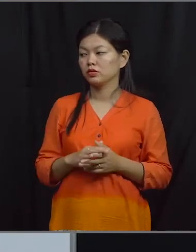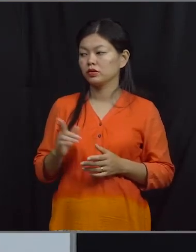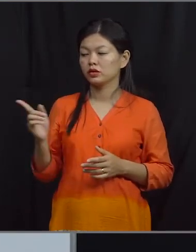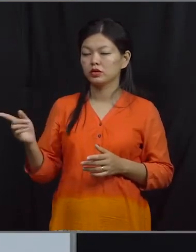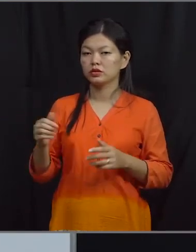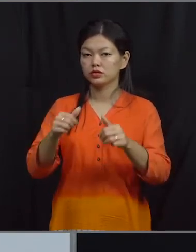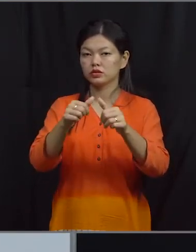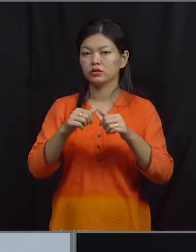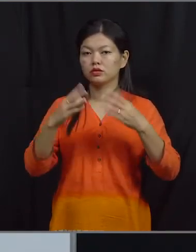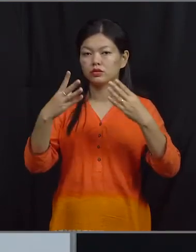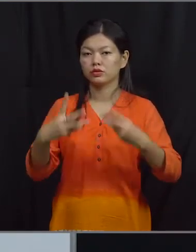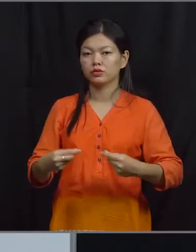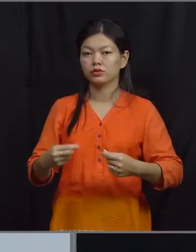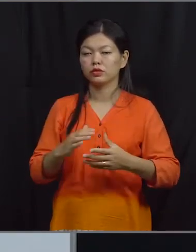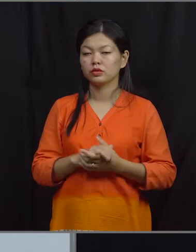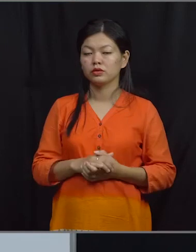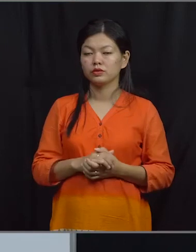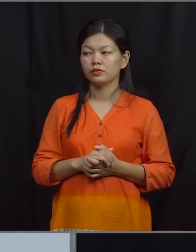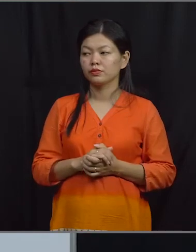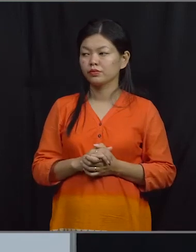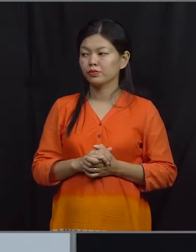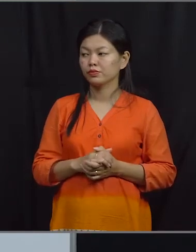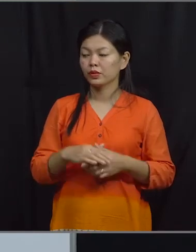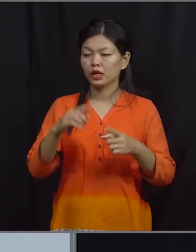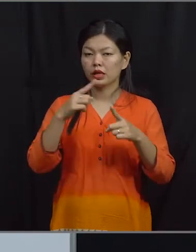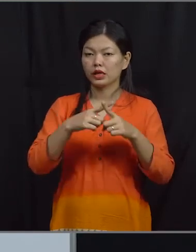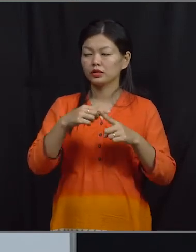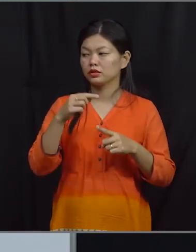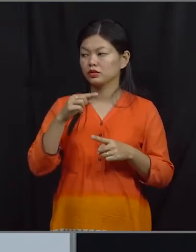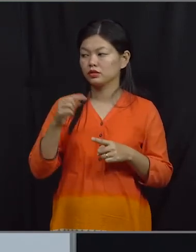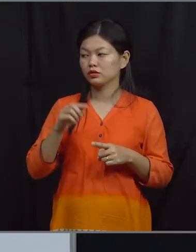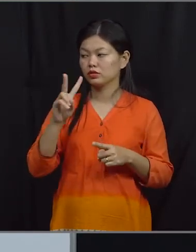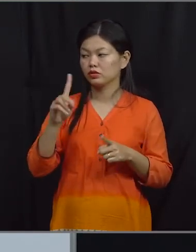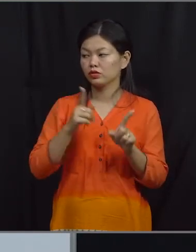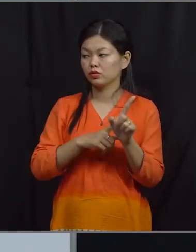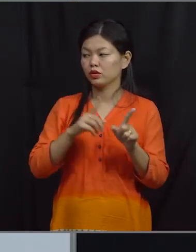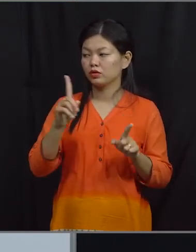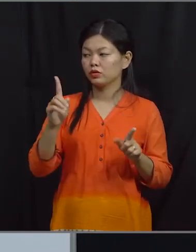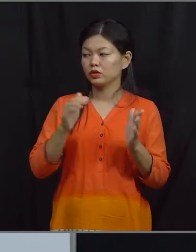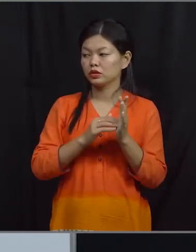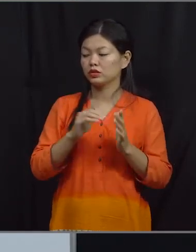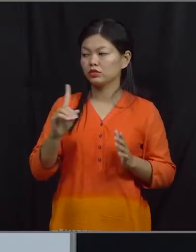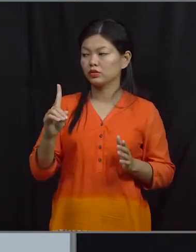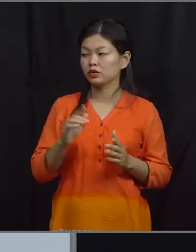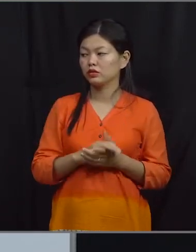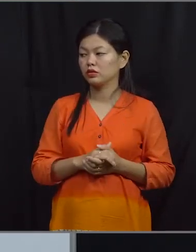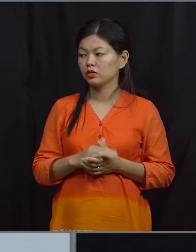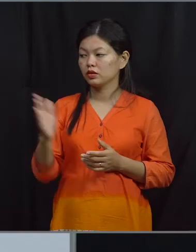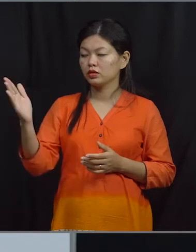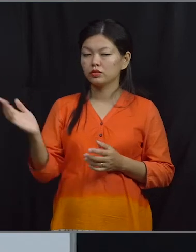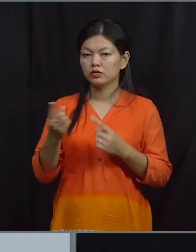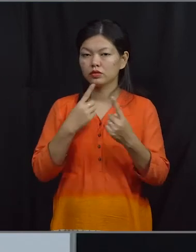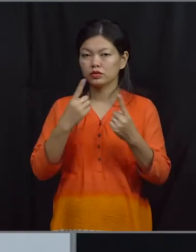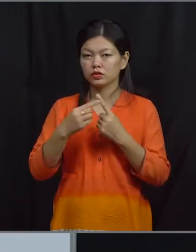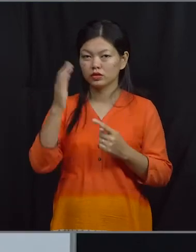is the solution. Alright, so x equal to 2, y equal to minus 1 and z equal to 1. And you know how to check the